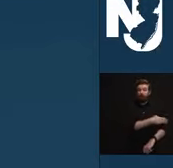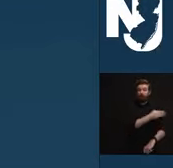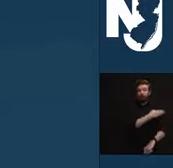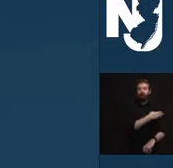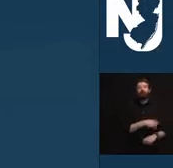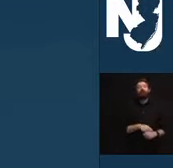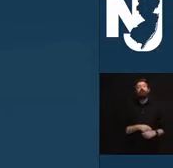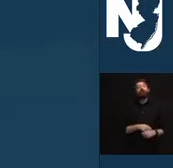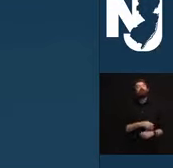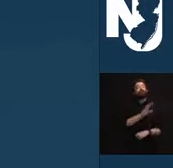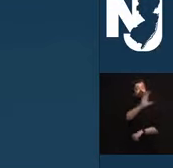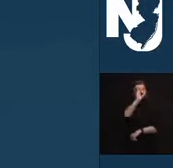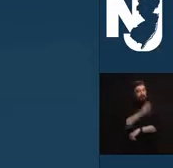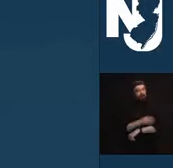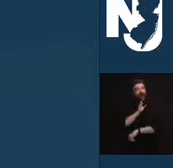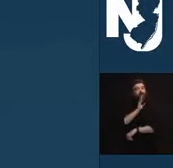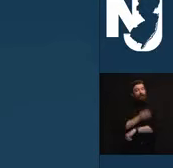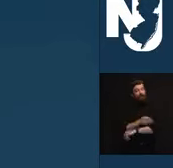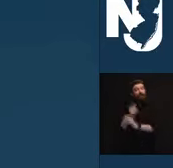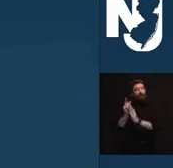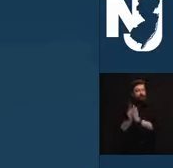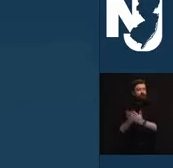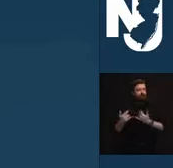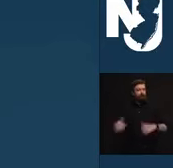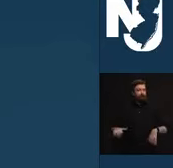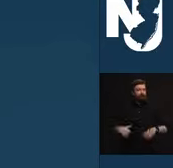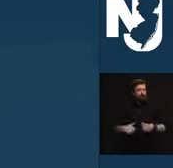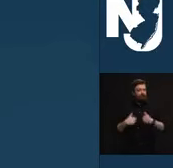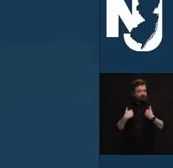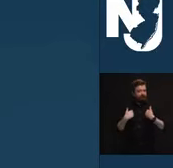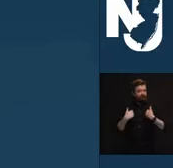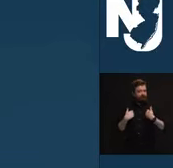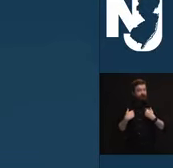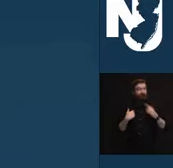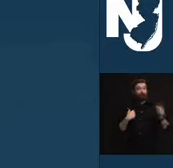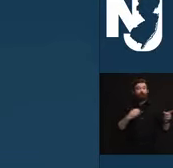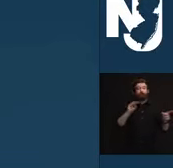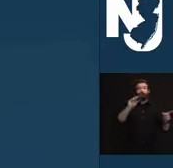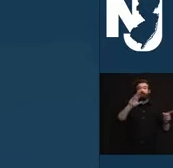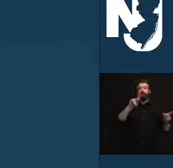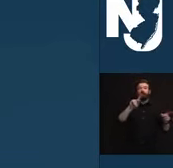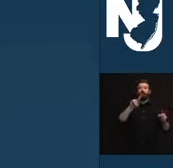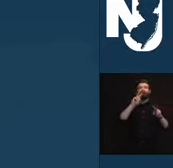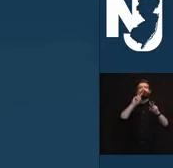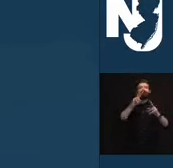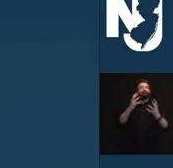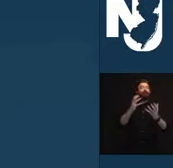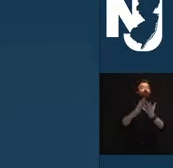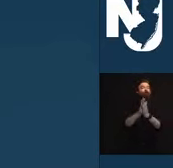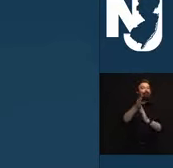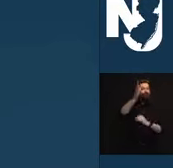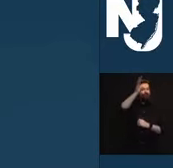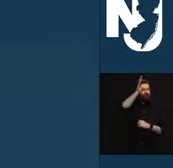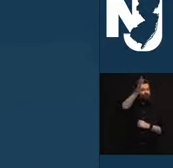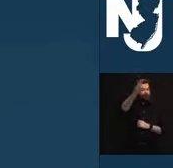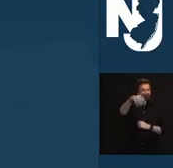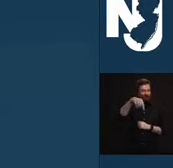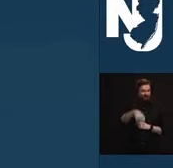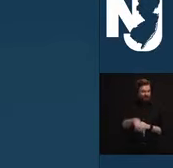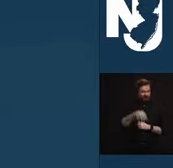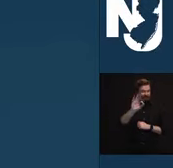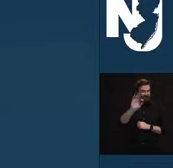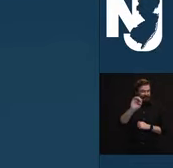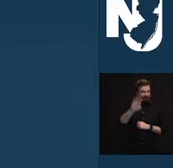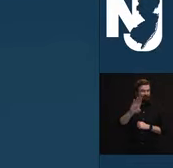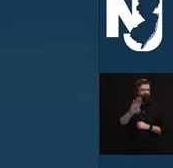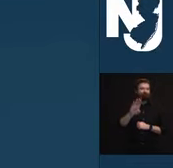Dana. Mark was looking forward to becoming a grandfather for the first time this coming February. He is